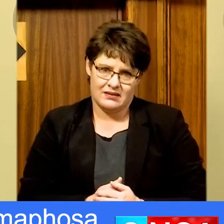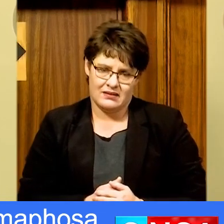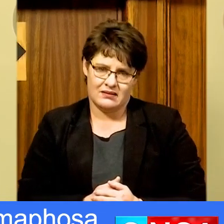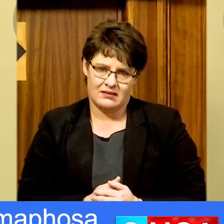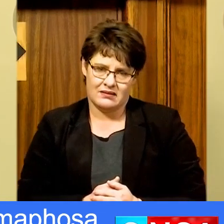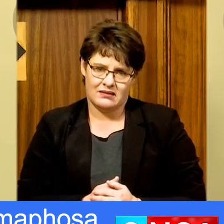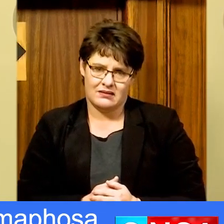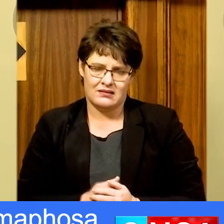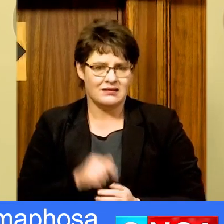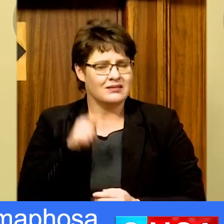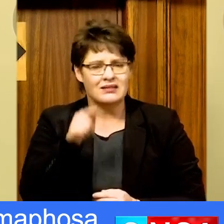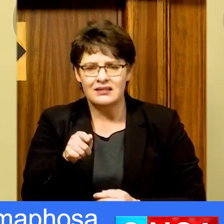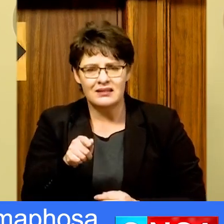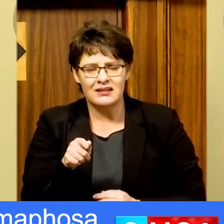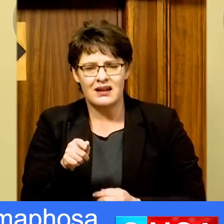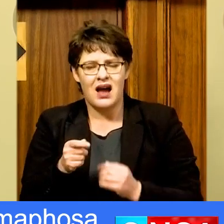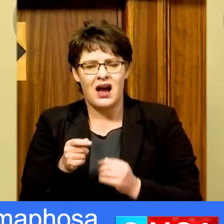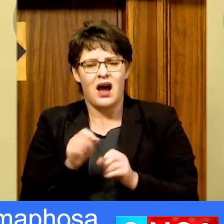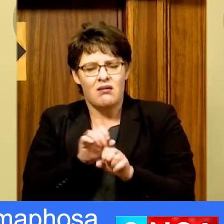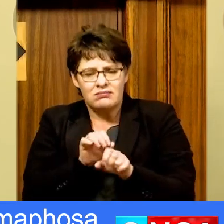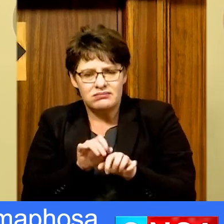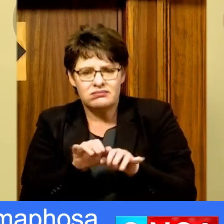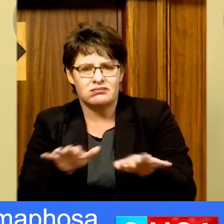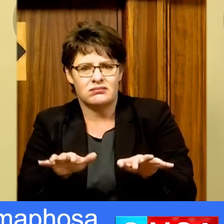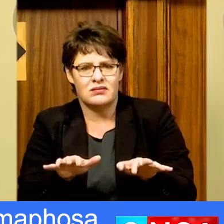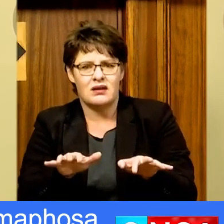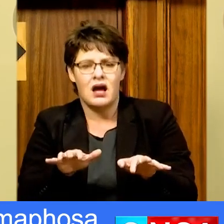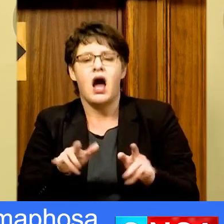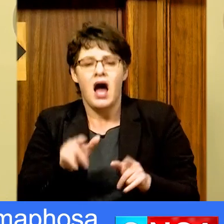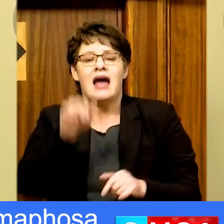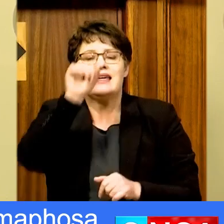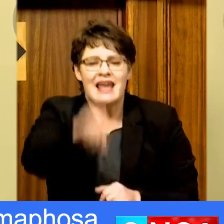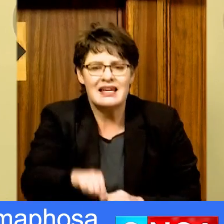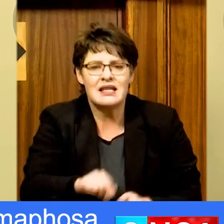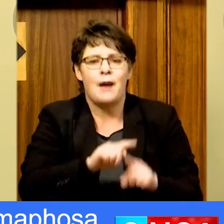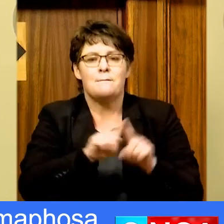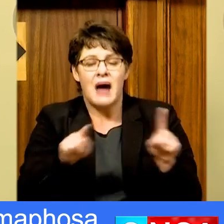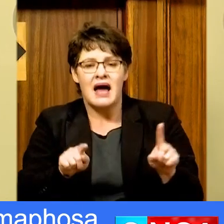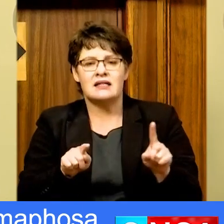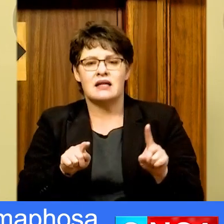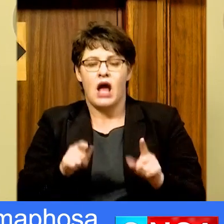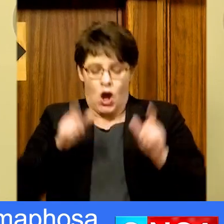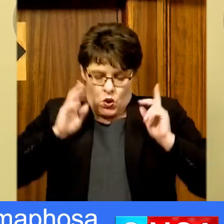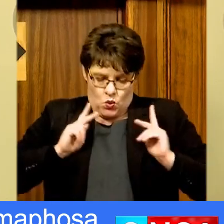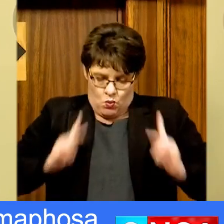a virus, but it is spread by human conduct and human